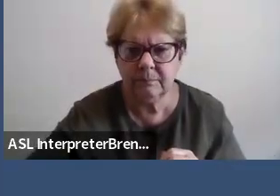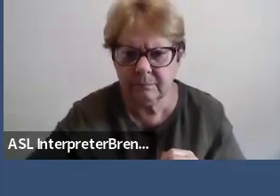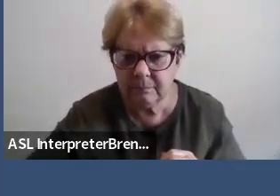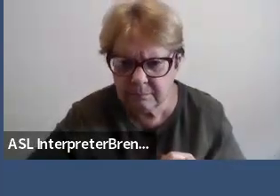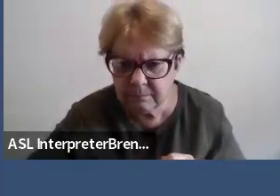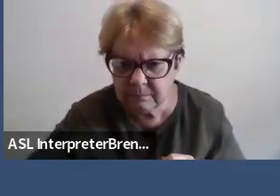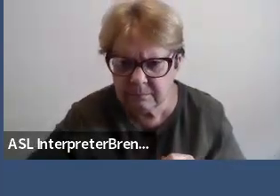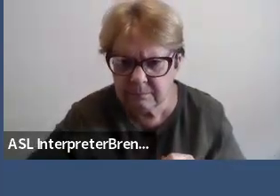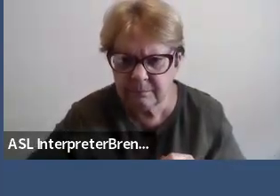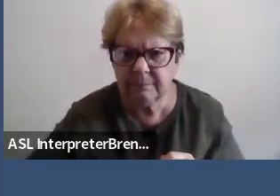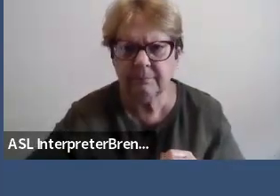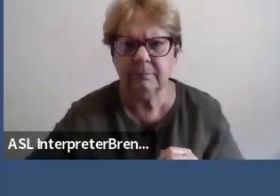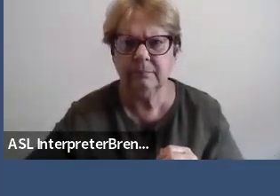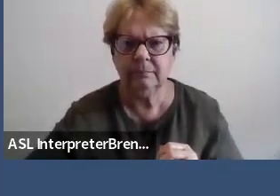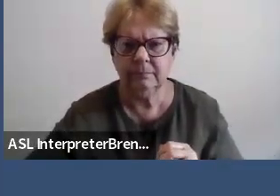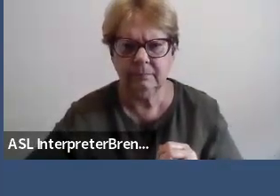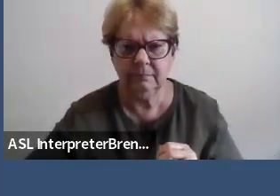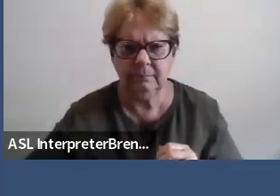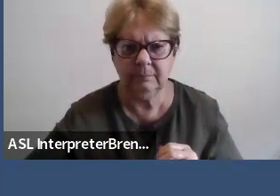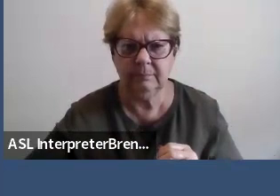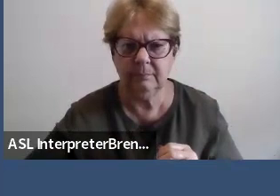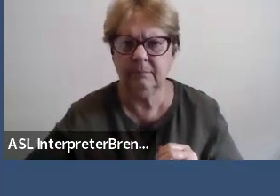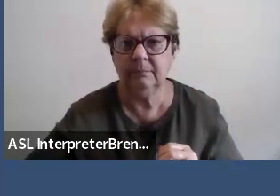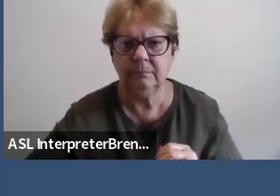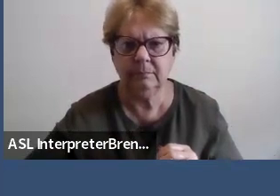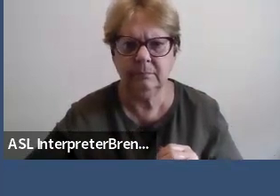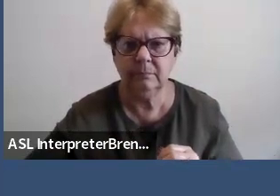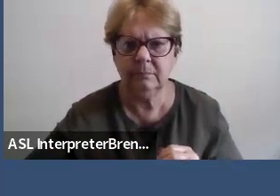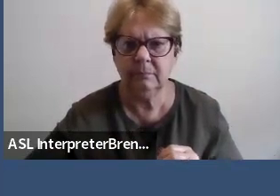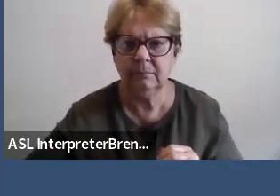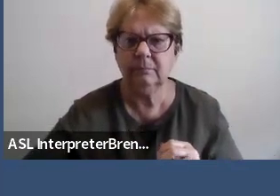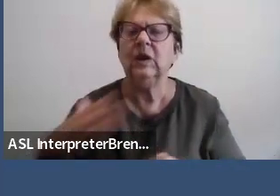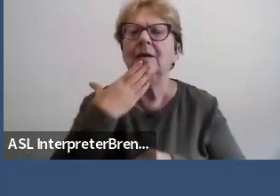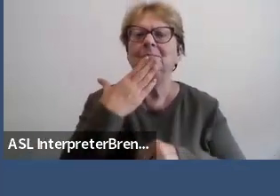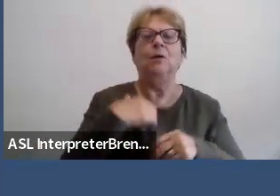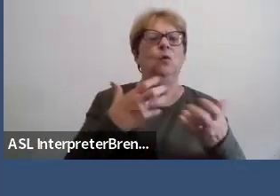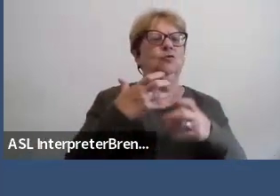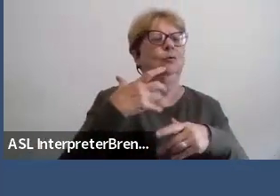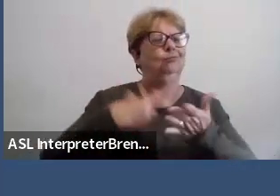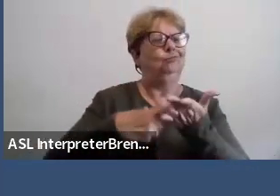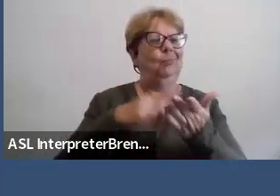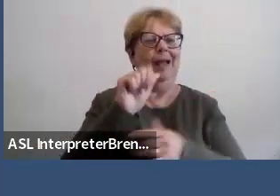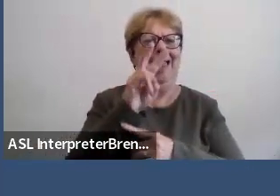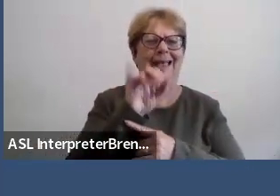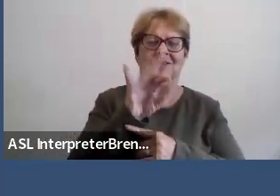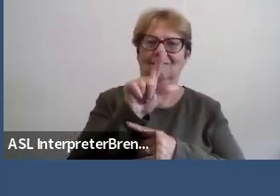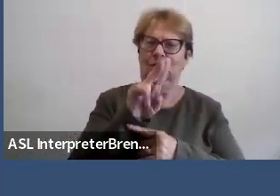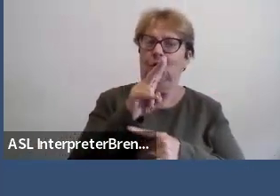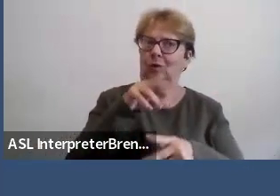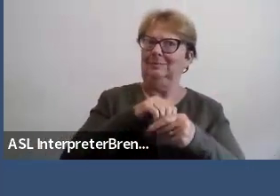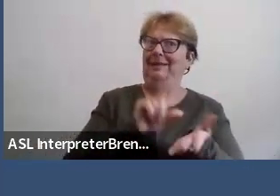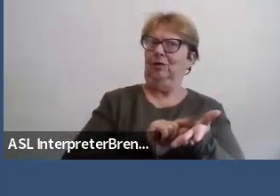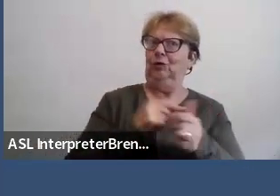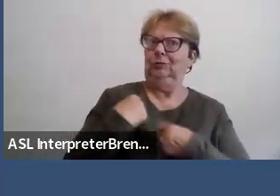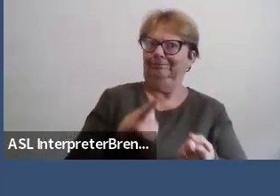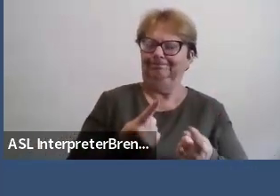Thank you for having me here today. I wanted to talk about avian flu. It's been in the news, as you know. And to